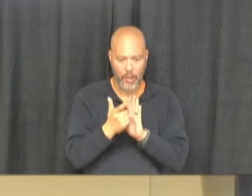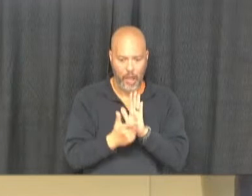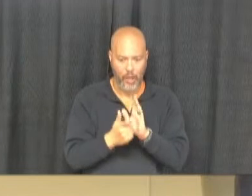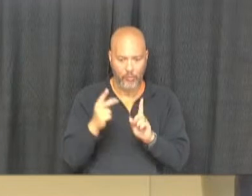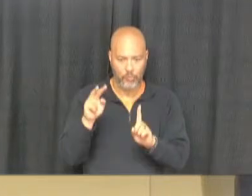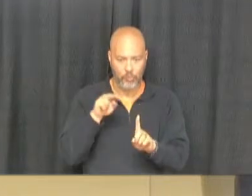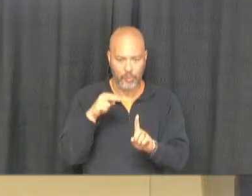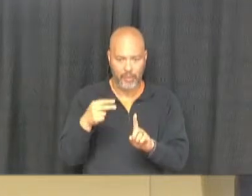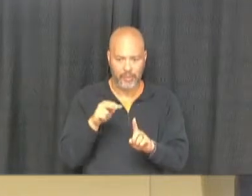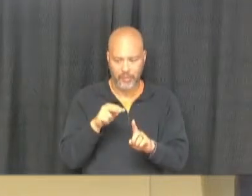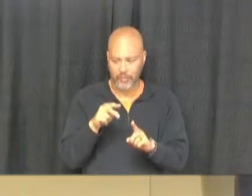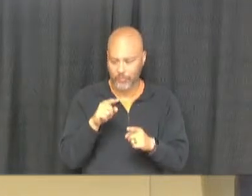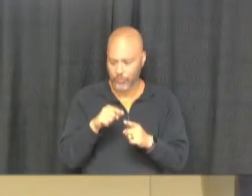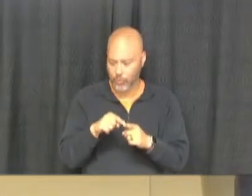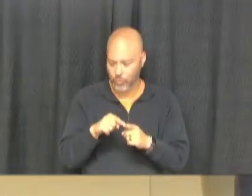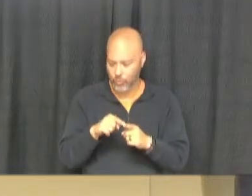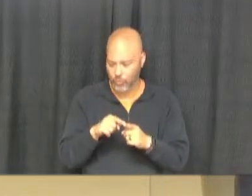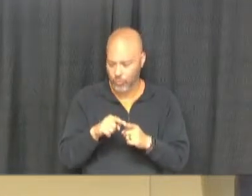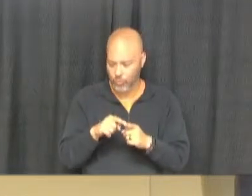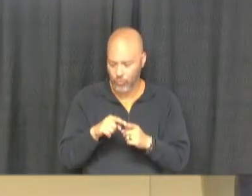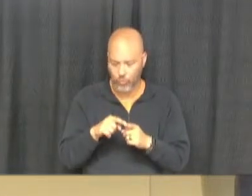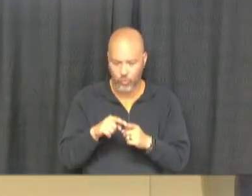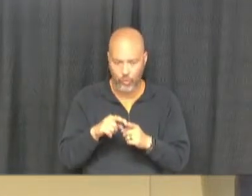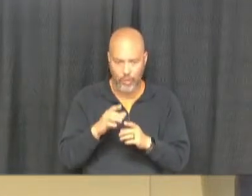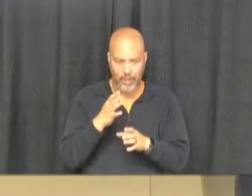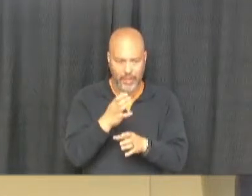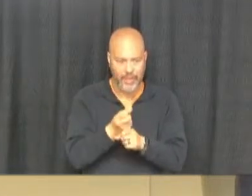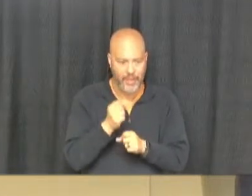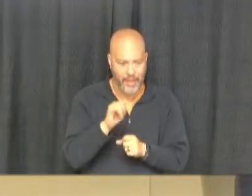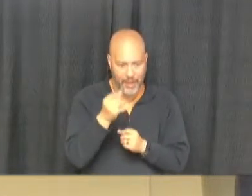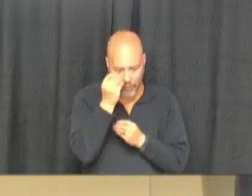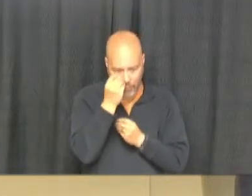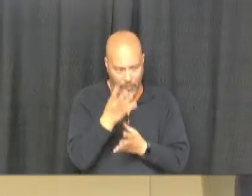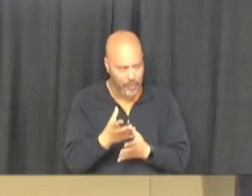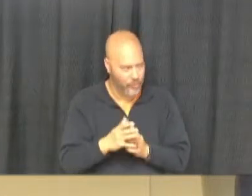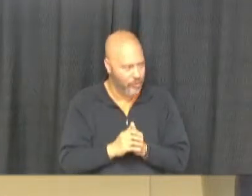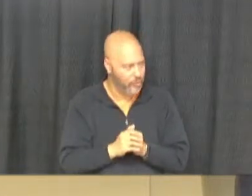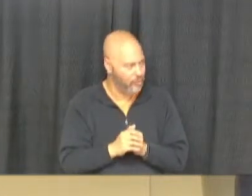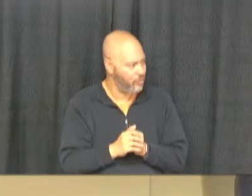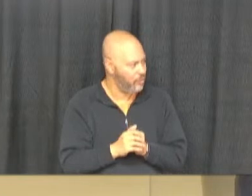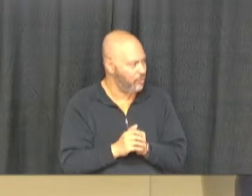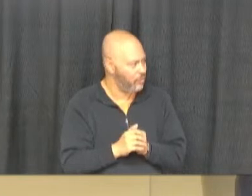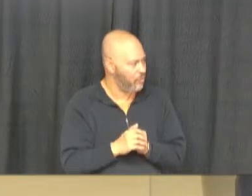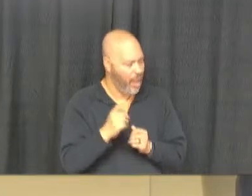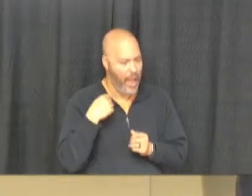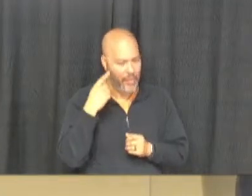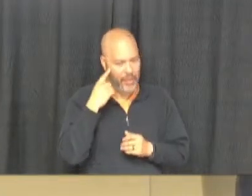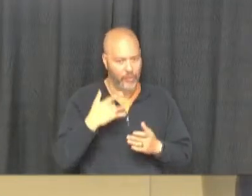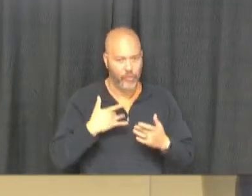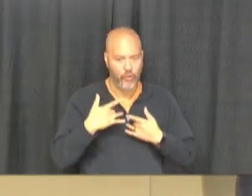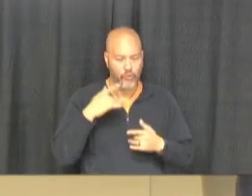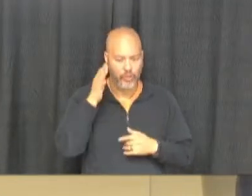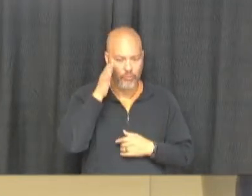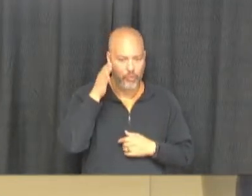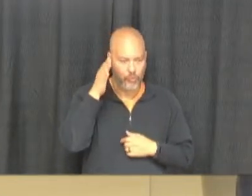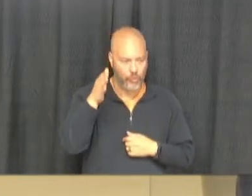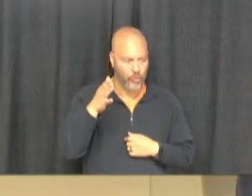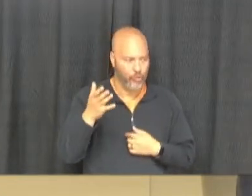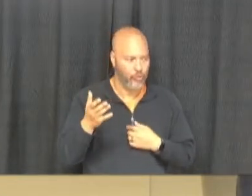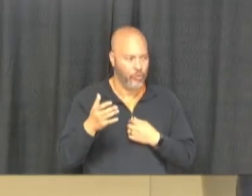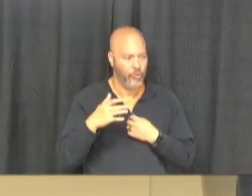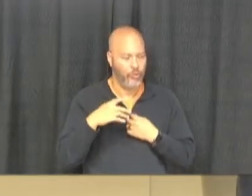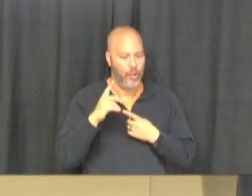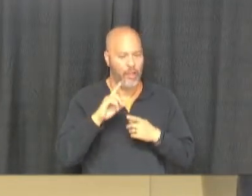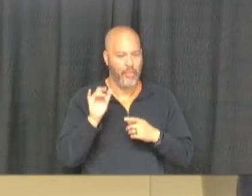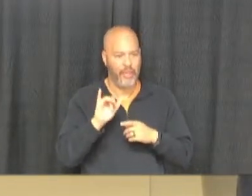perspective to solicit that information? Like, I think the concern was in the future, there